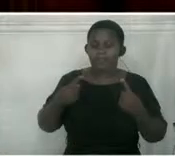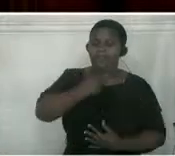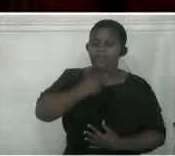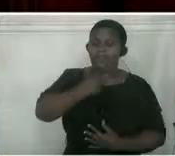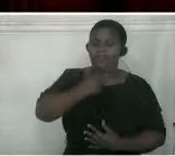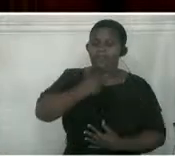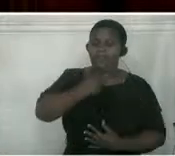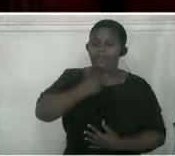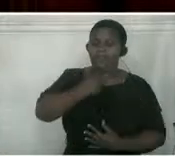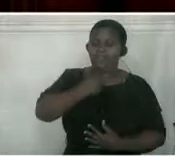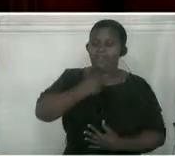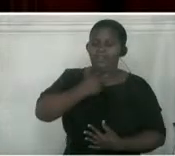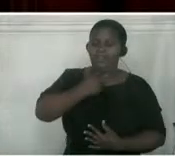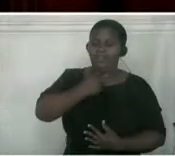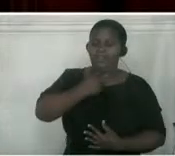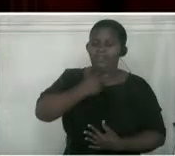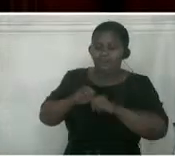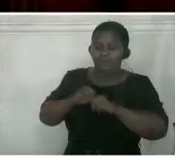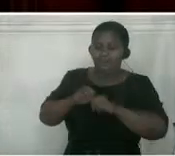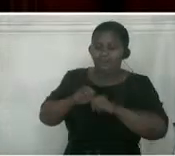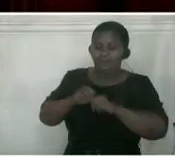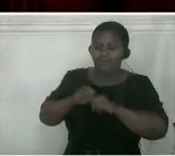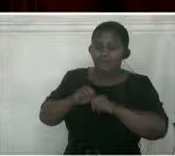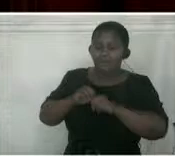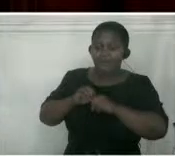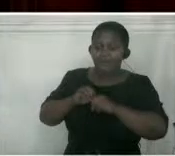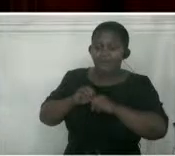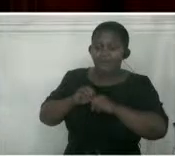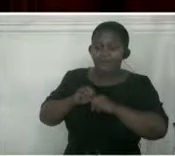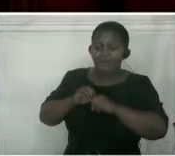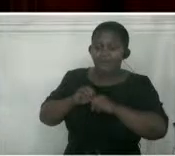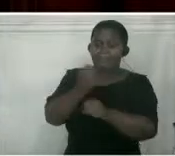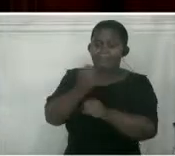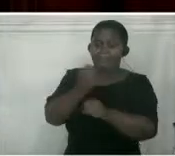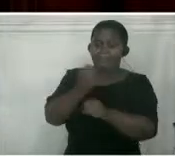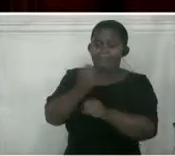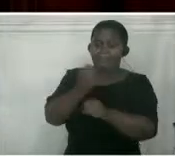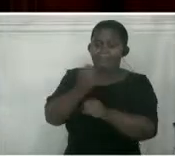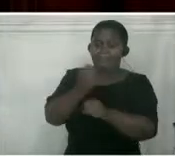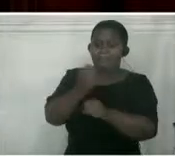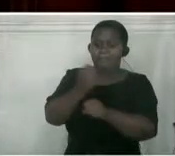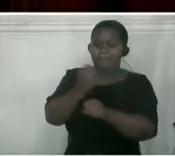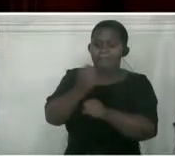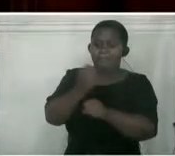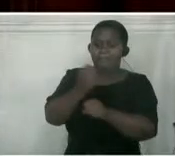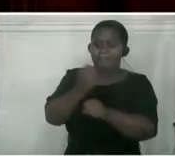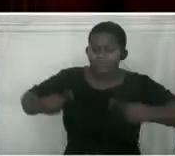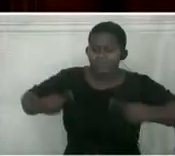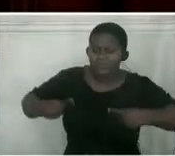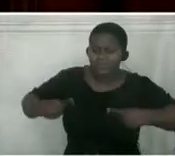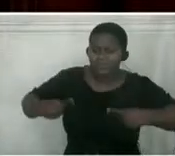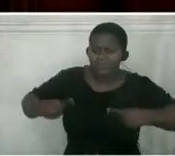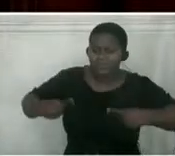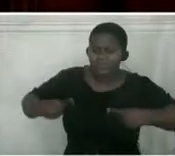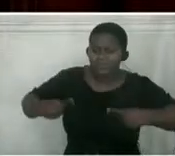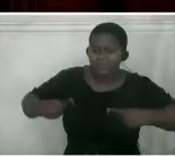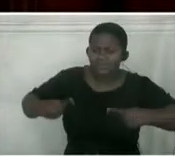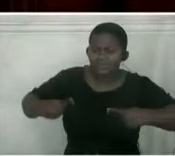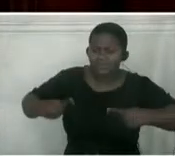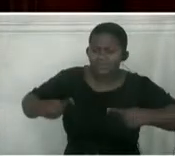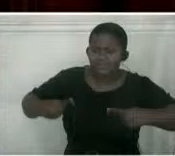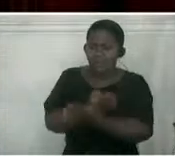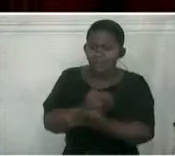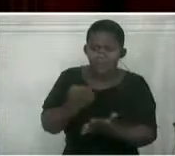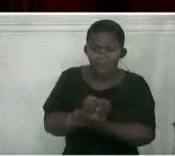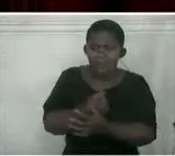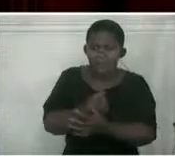history. COVID-19 has made our people weary with despair. Our economy has never